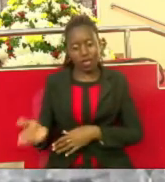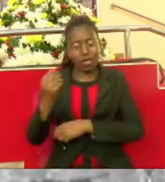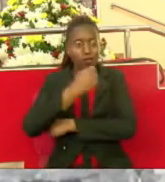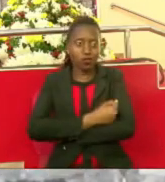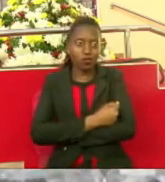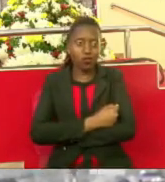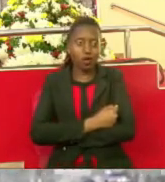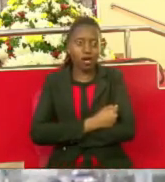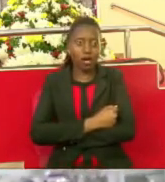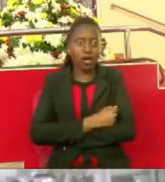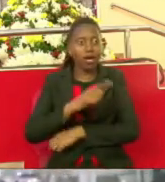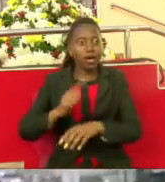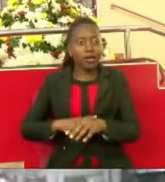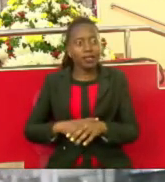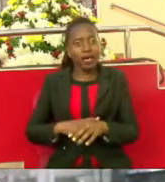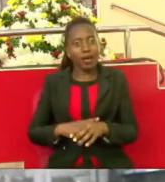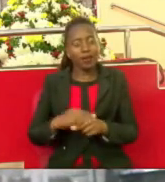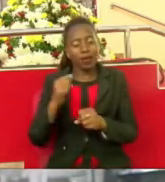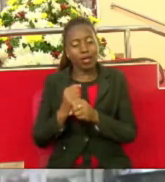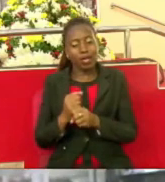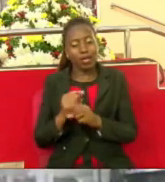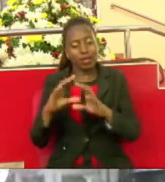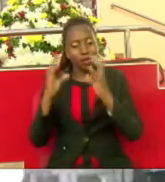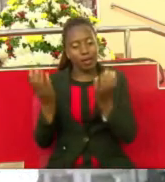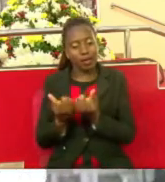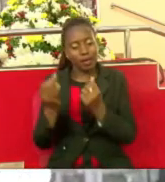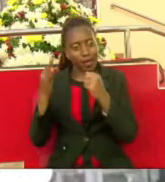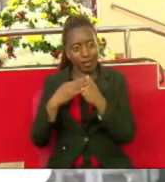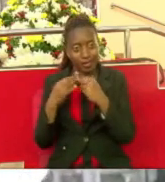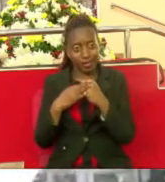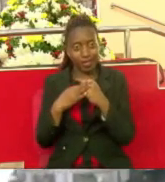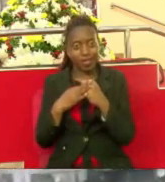When we did class 8, because I was in the first 8-4-4 group,